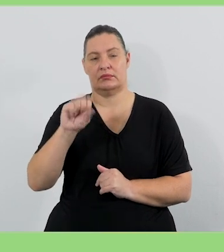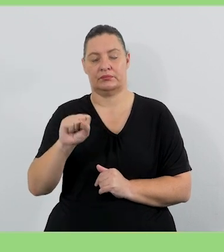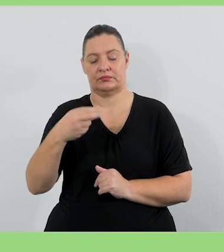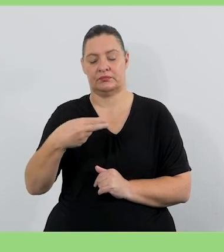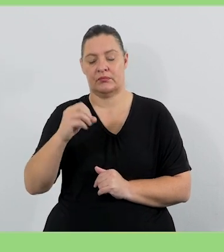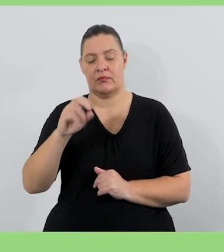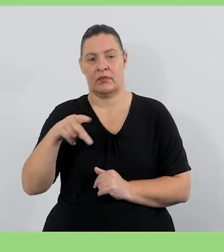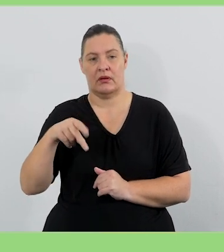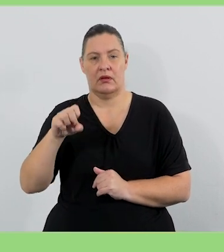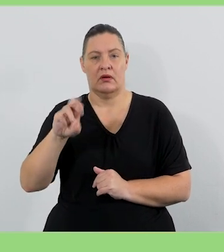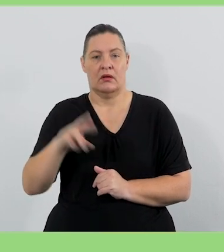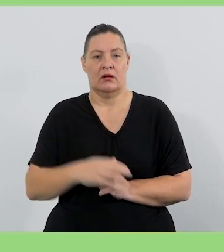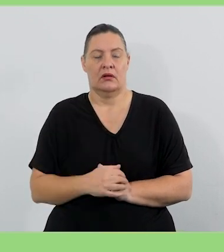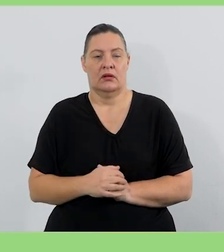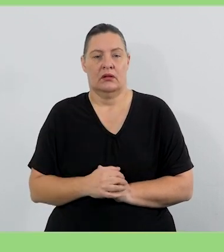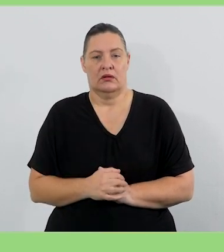grass.